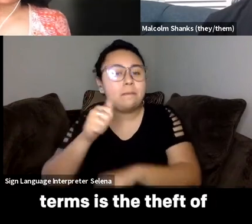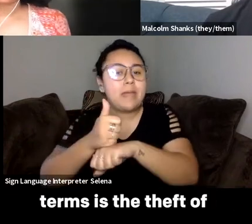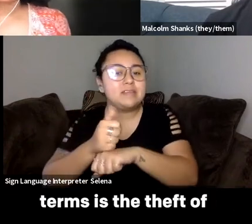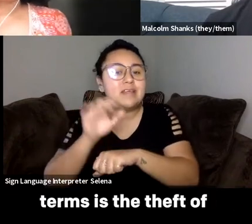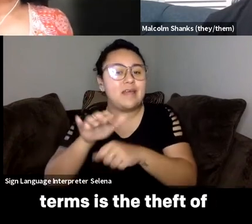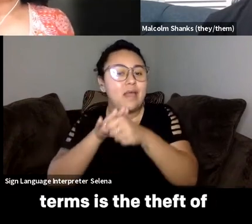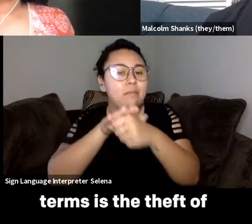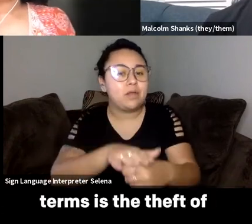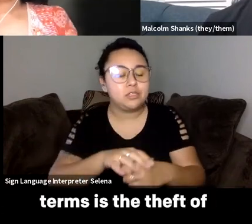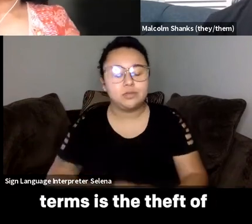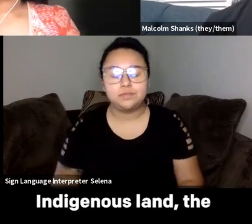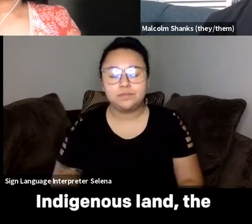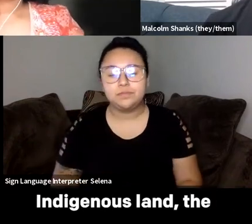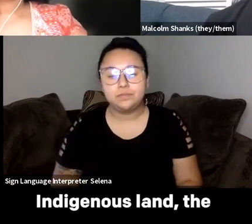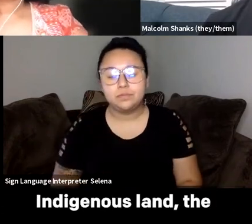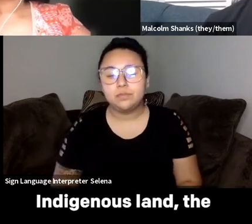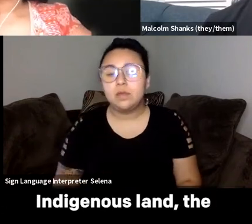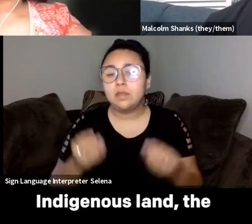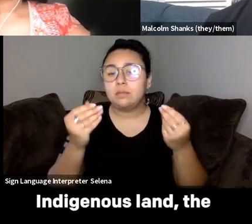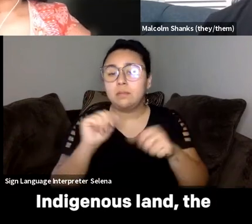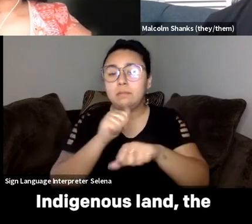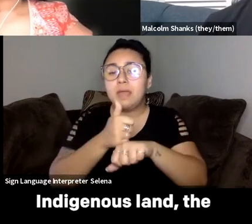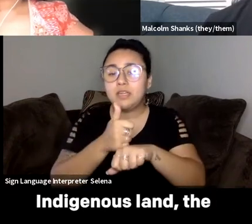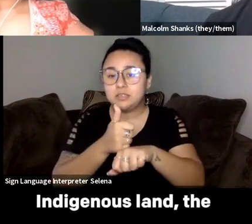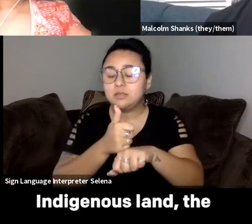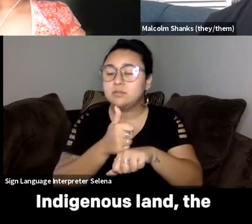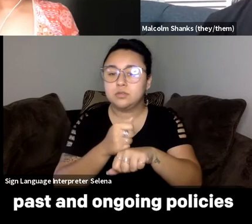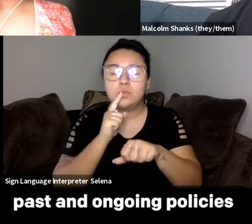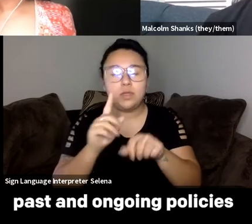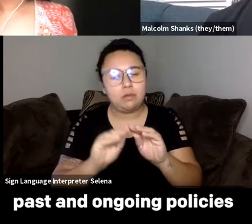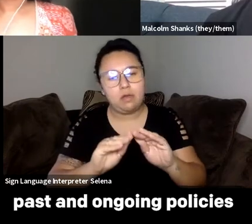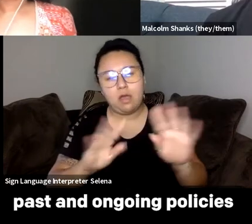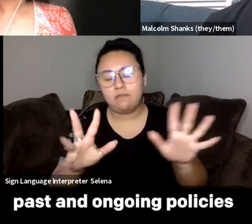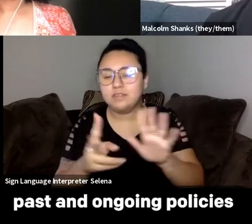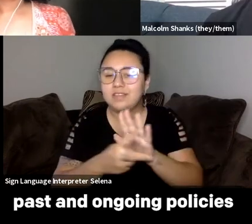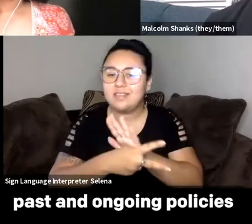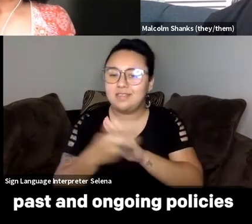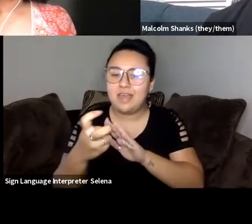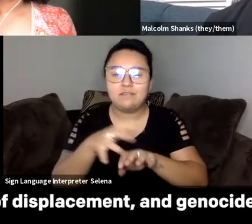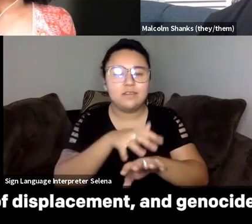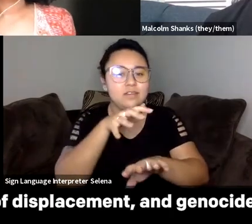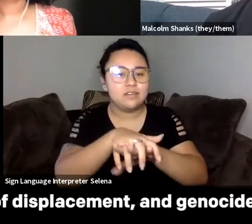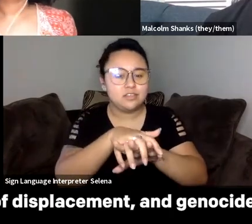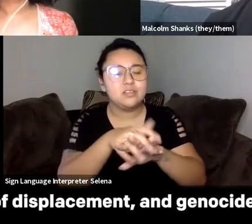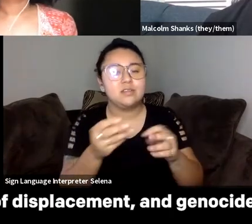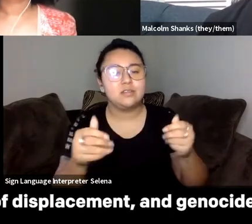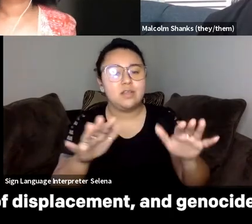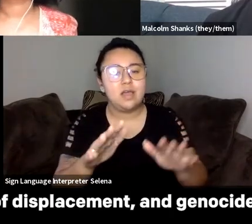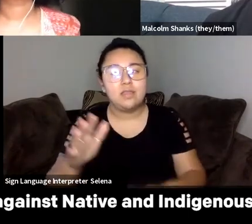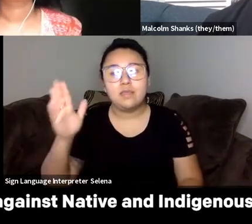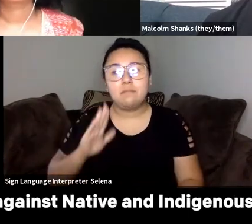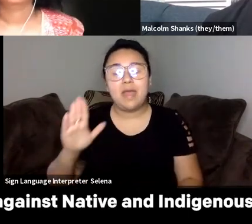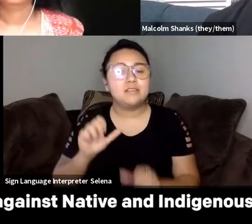in no uncertain terms, is the theft of Indigenous land, the past and ongoing policies